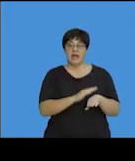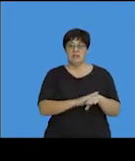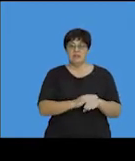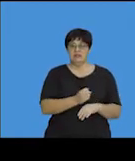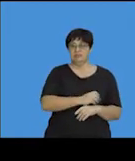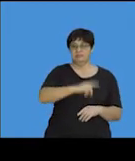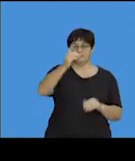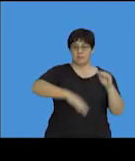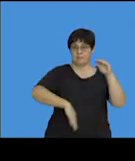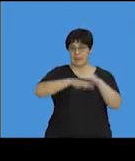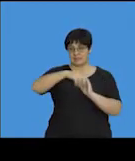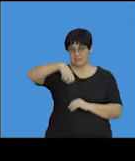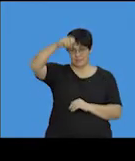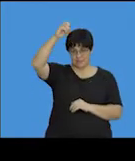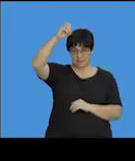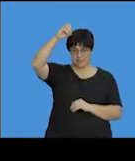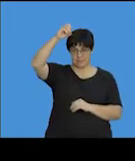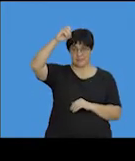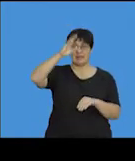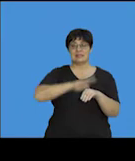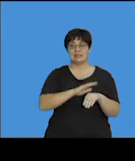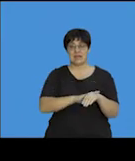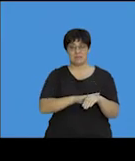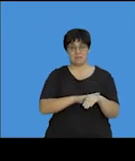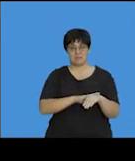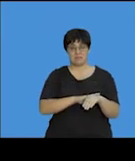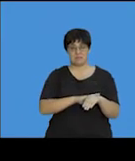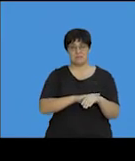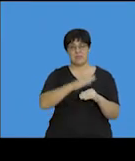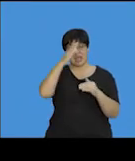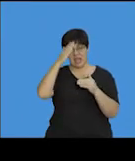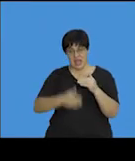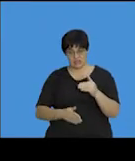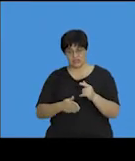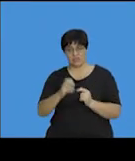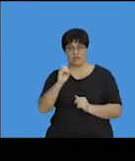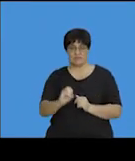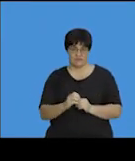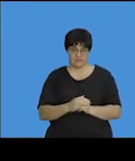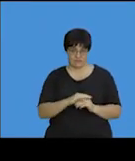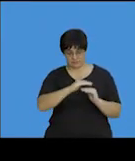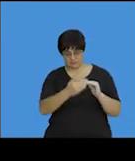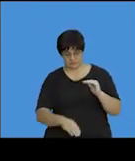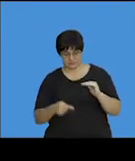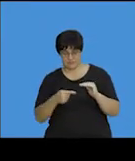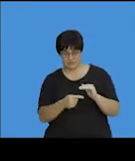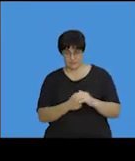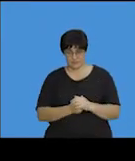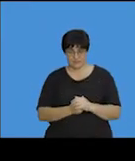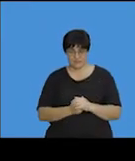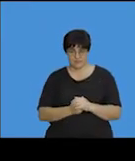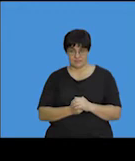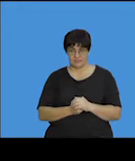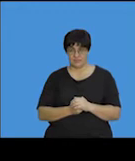Indicate the following: the time when the projectile reaches its maximum height, the time when the projectile reaches the edge of the